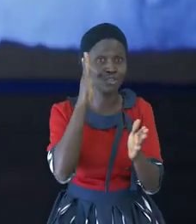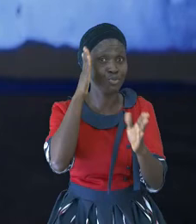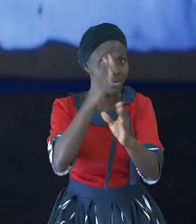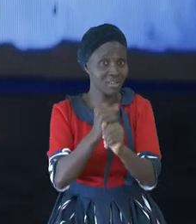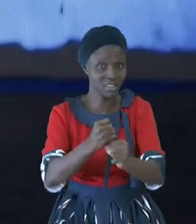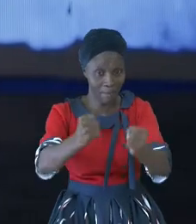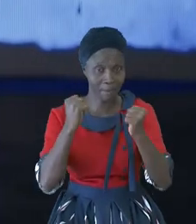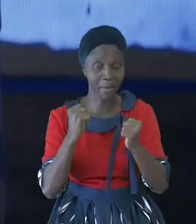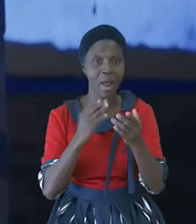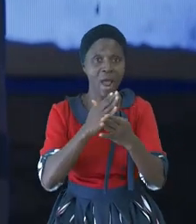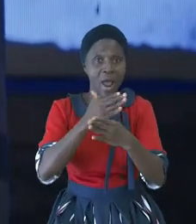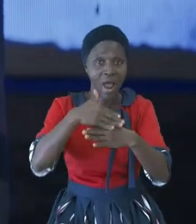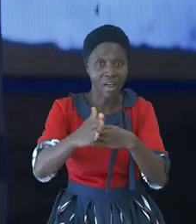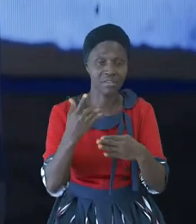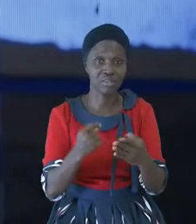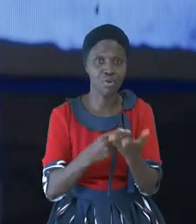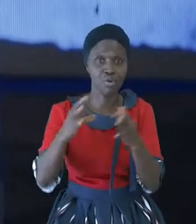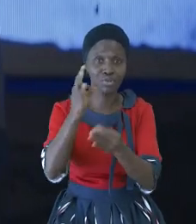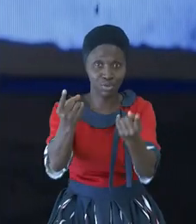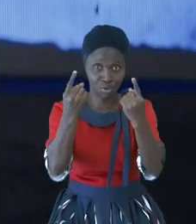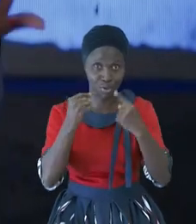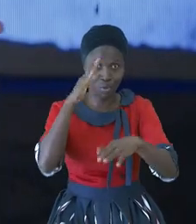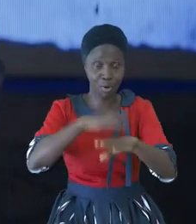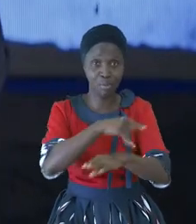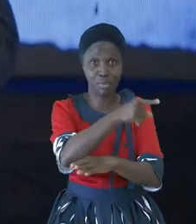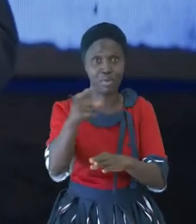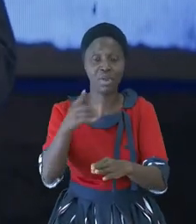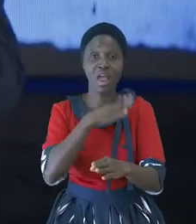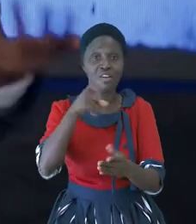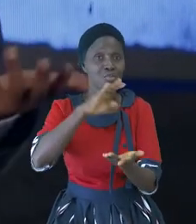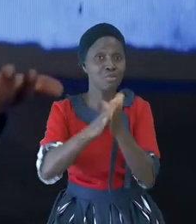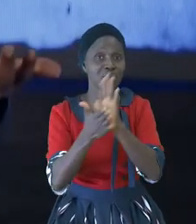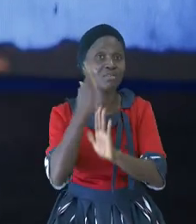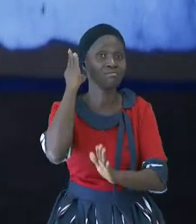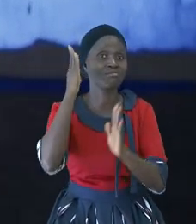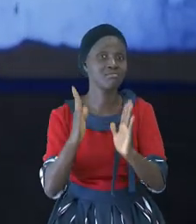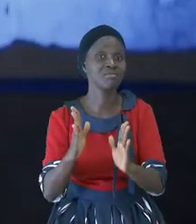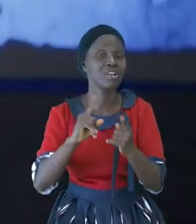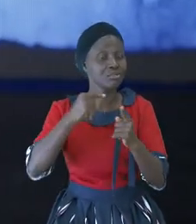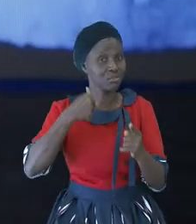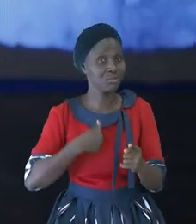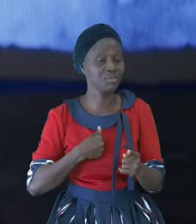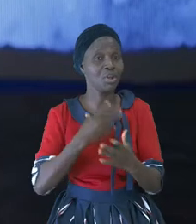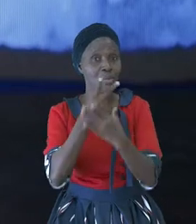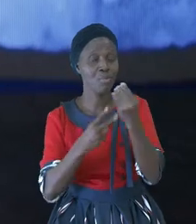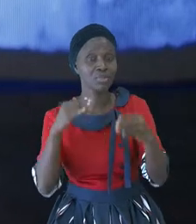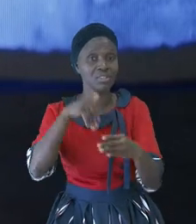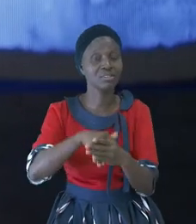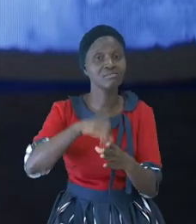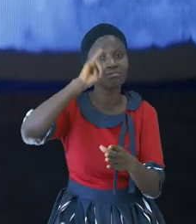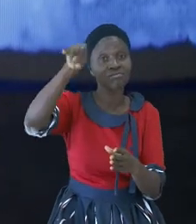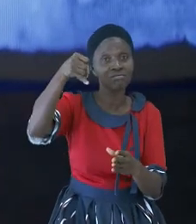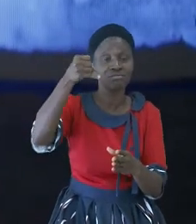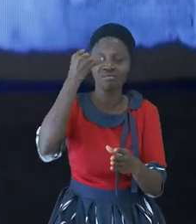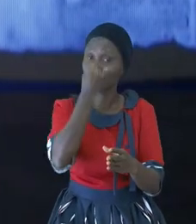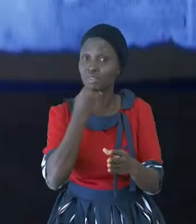come upon you. And you shall be witnesses unto me both in Jerusalem and Judea and Samaria and unto the uttermost